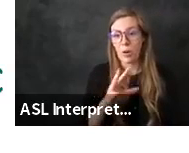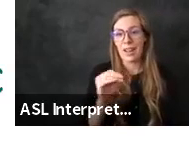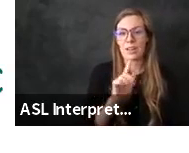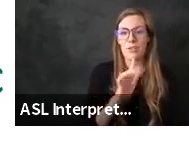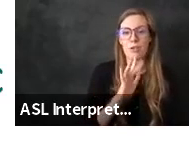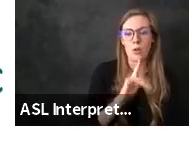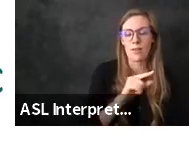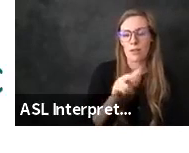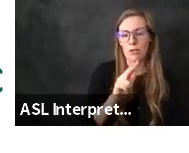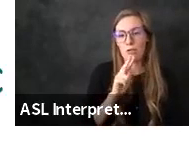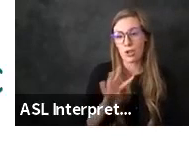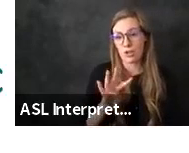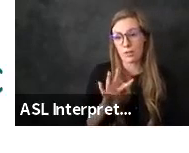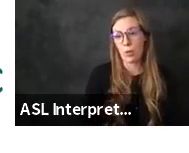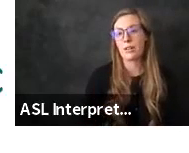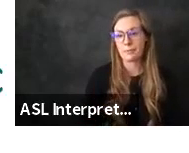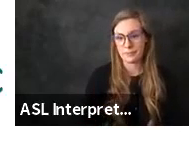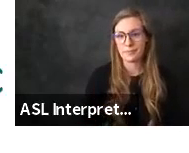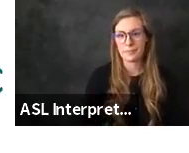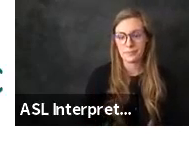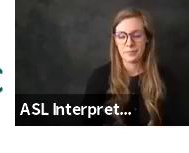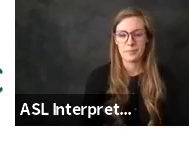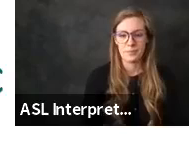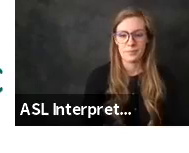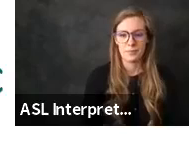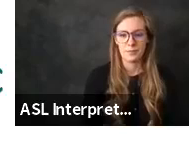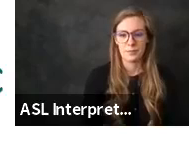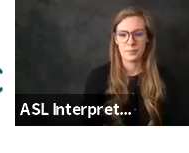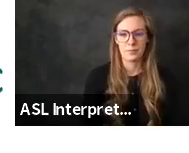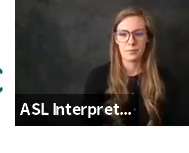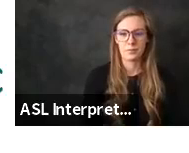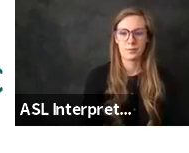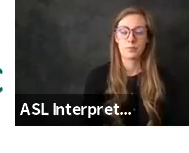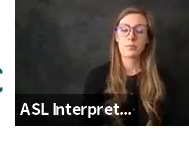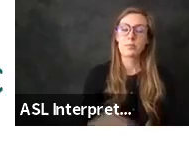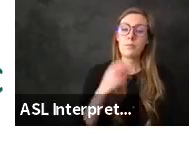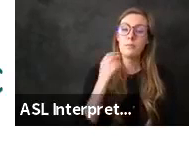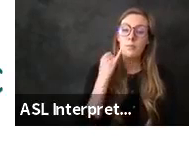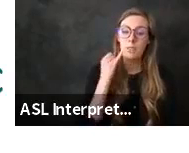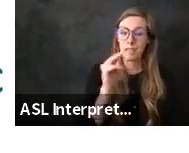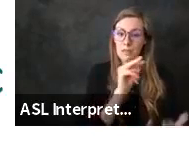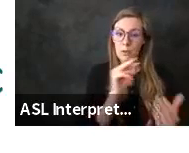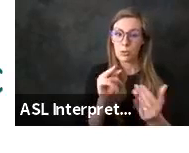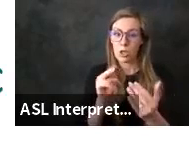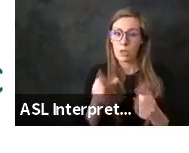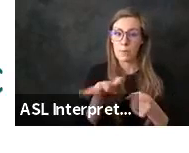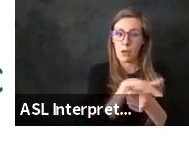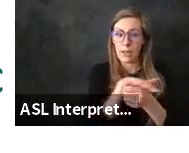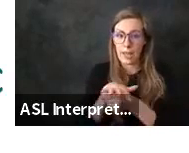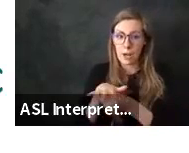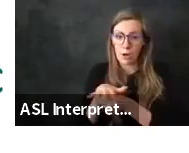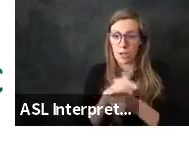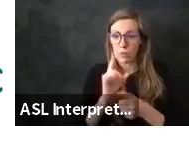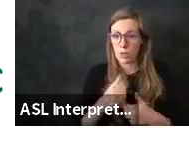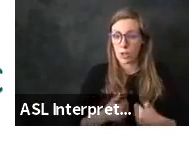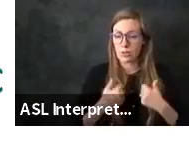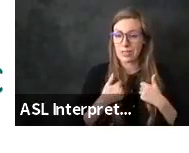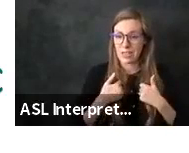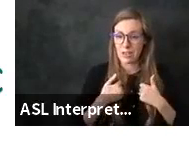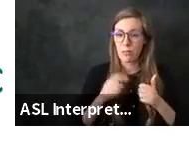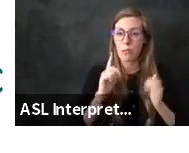to 34-year-old age groups. Looking by geography, we've also seen increased test